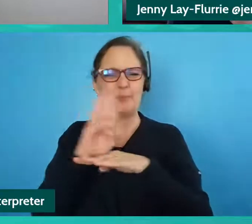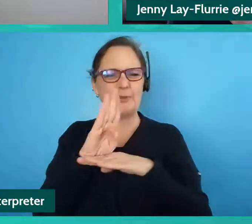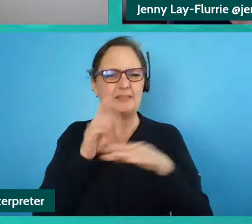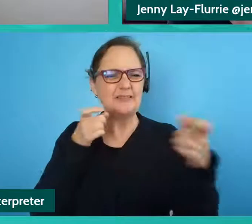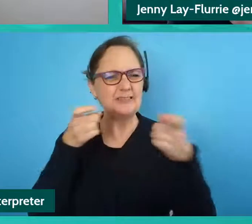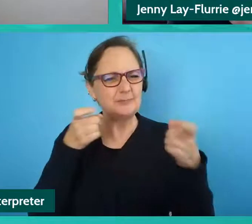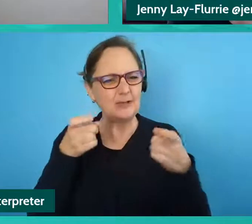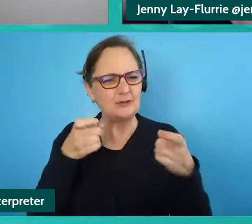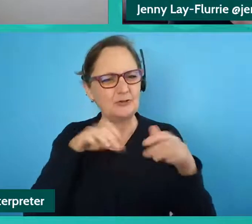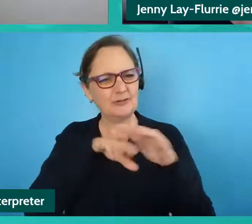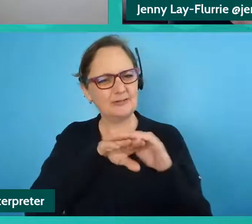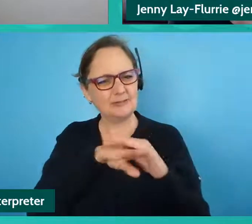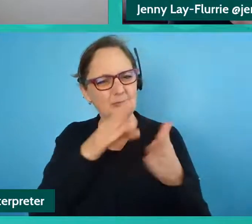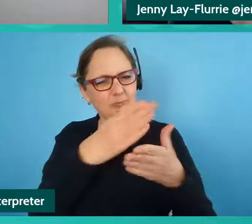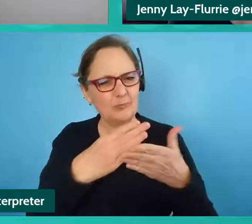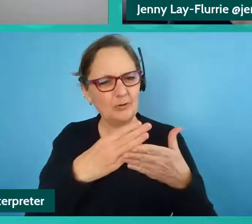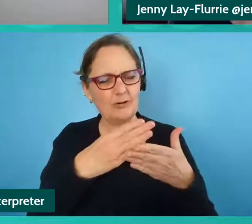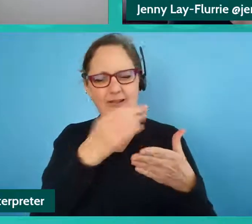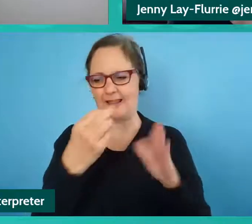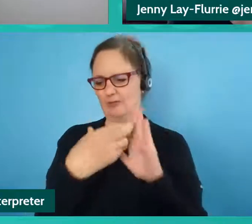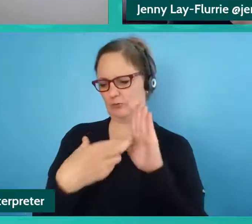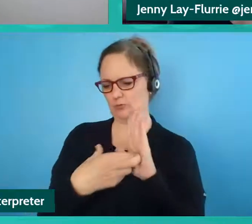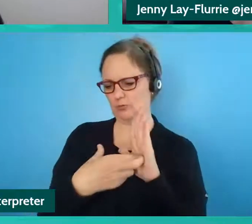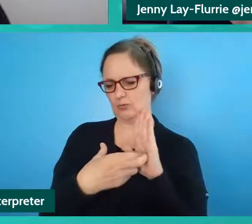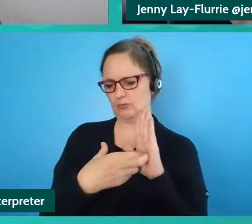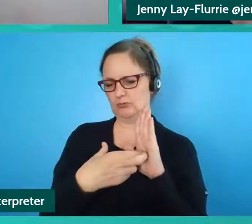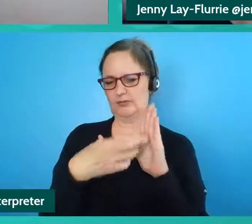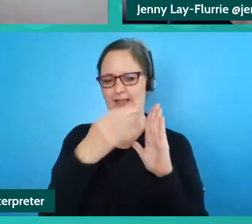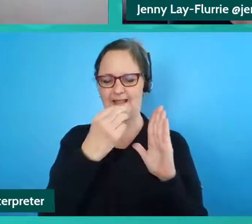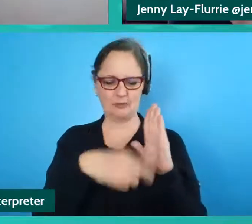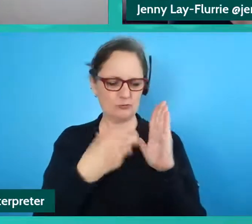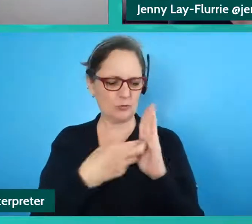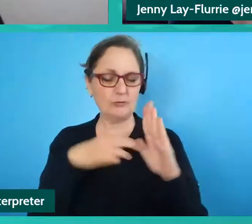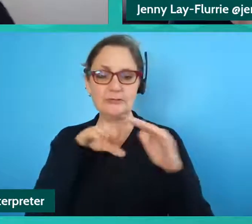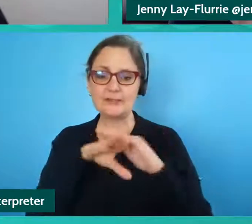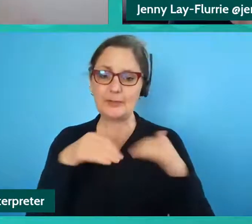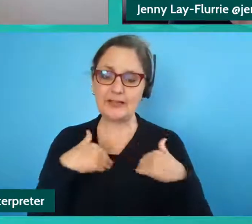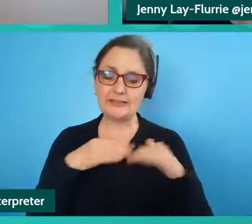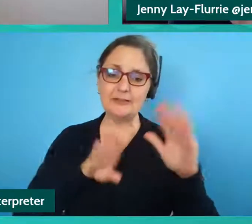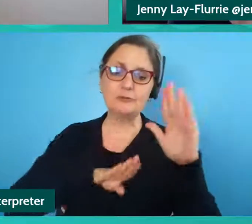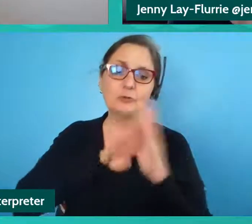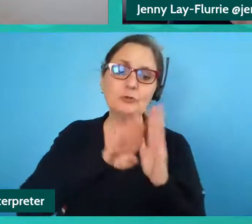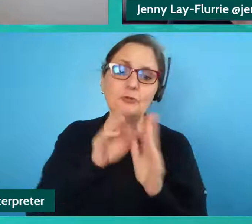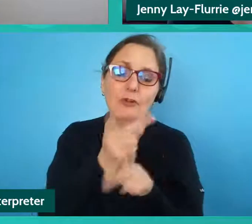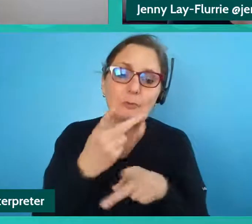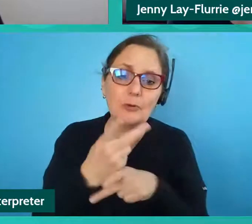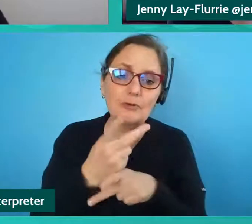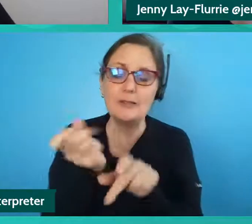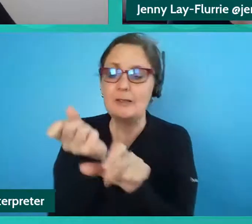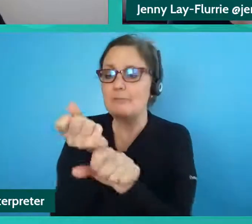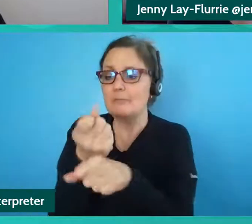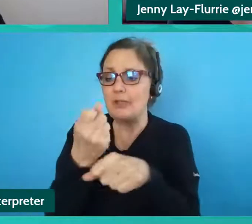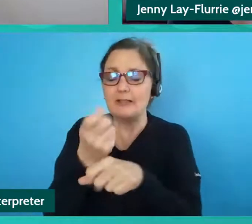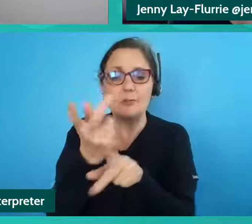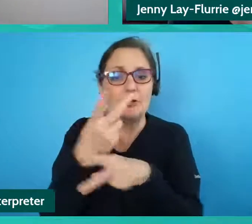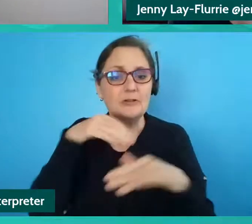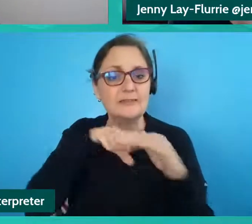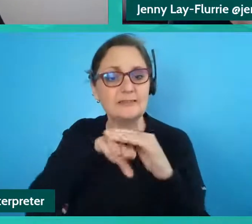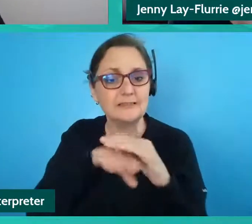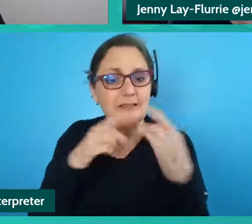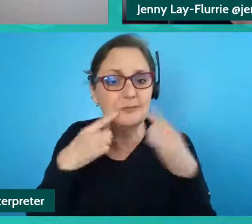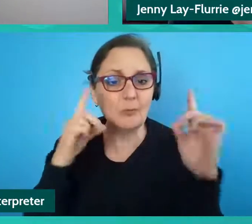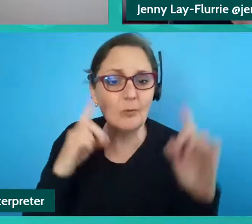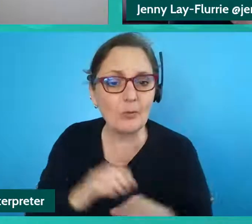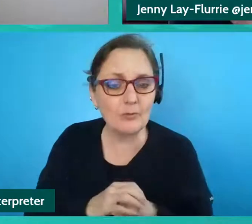role accessibility compliance actually plays in, developing the products and making them accessible? And how do we actually make sure